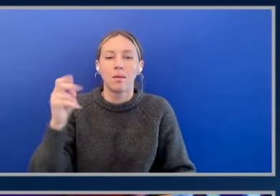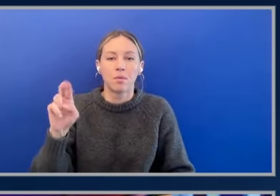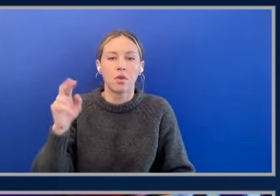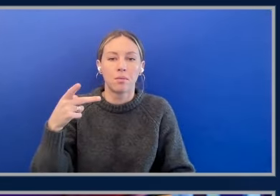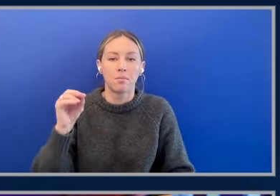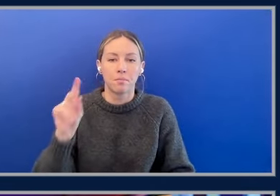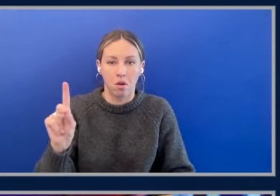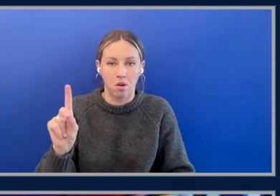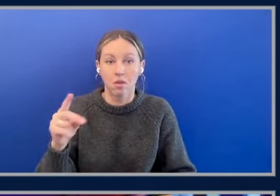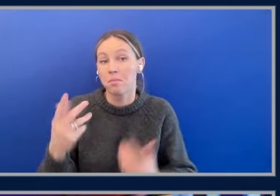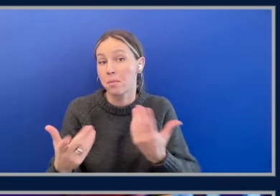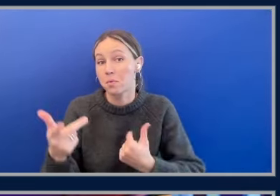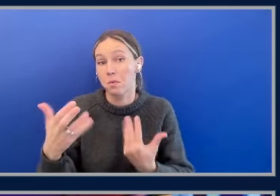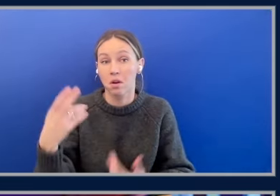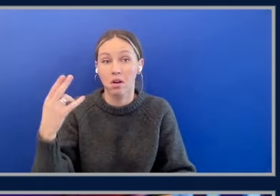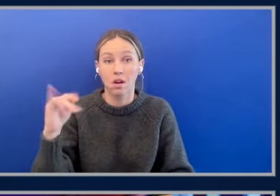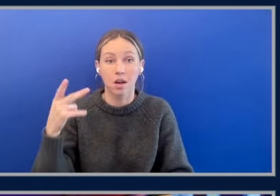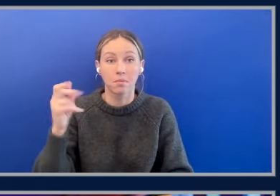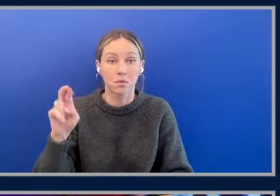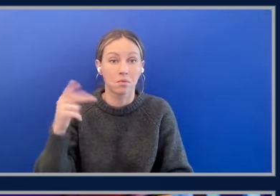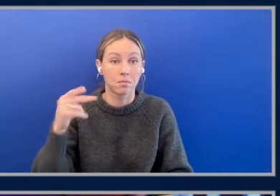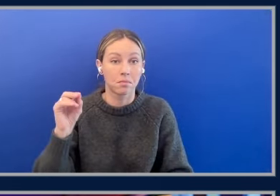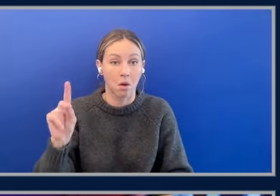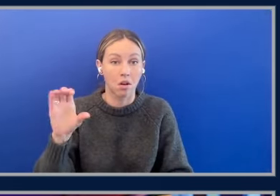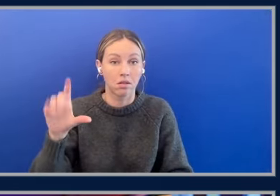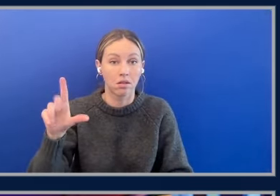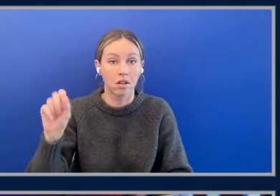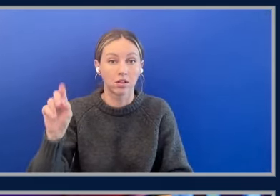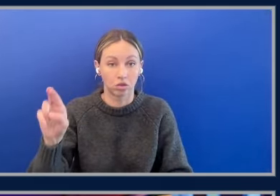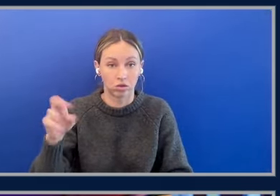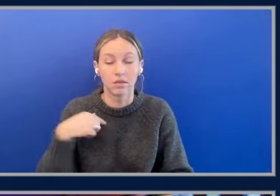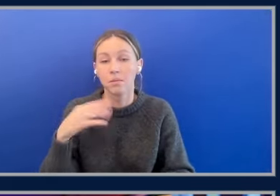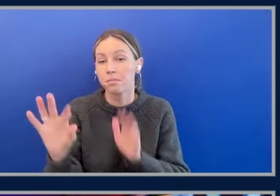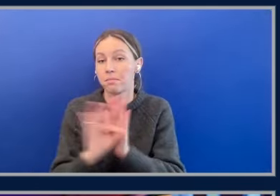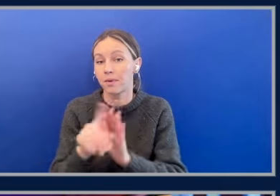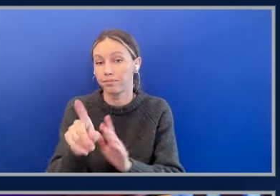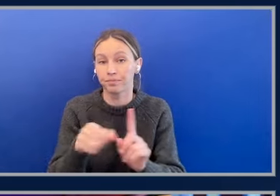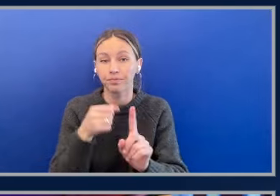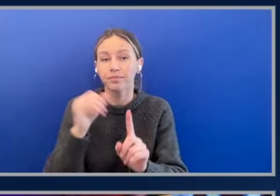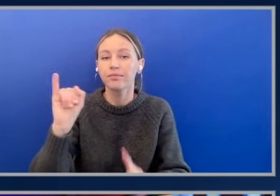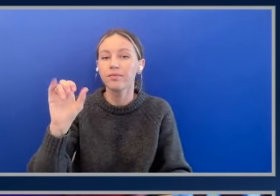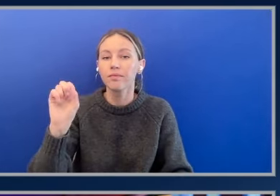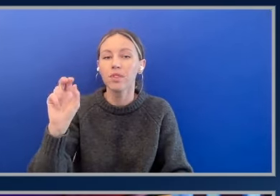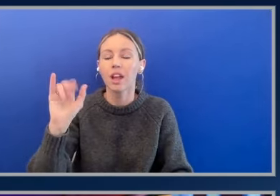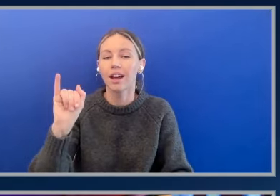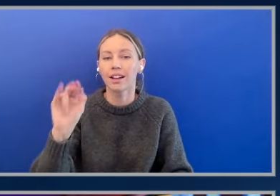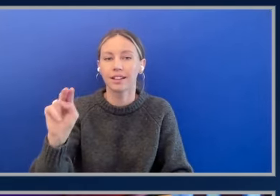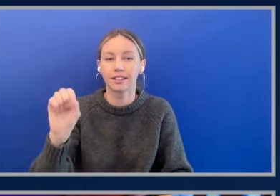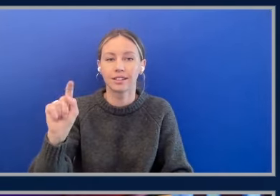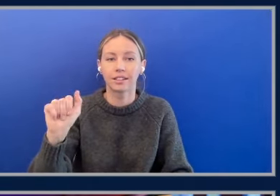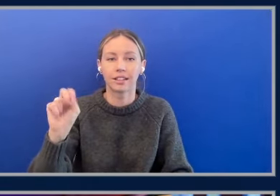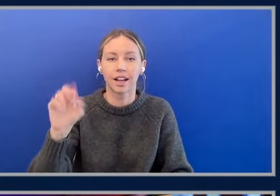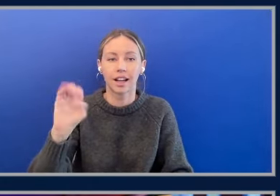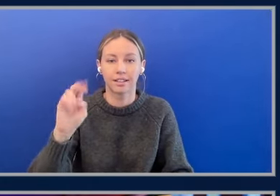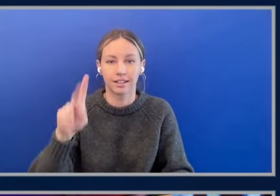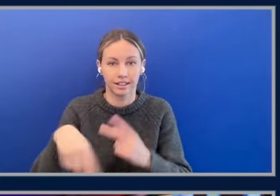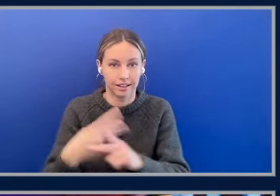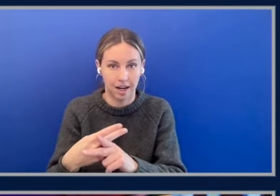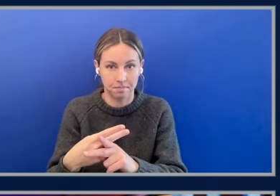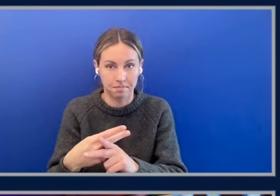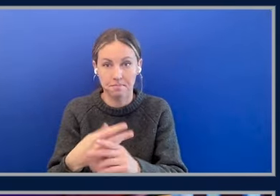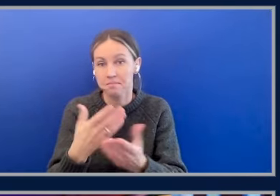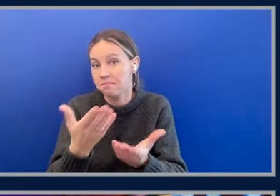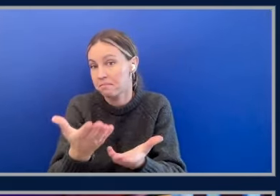with a HyperPod cluster, and then I'm picking here an instance type. Let's say I want to use P5 instances with